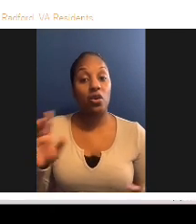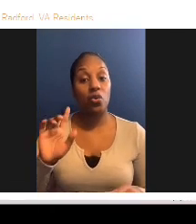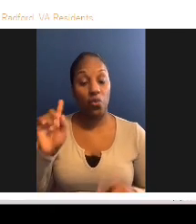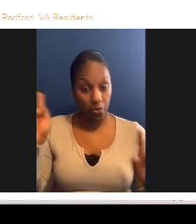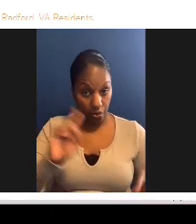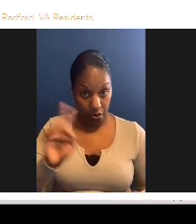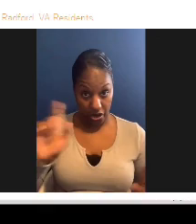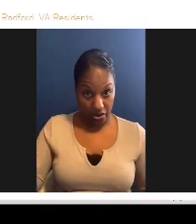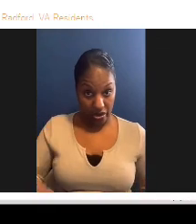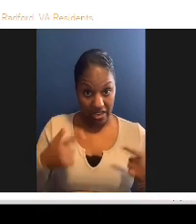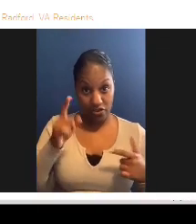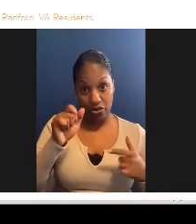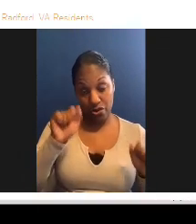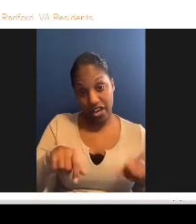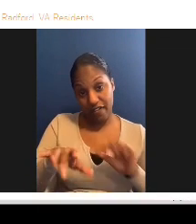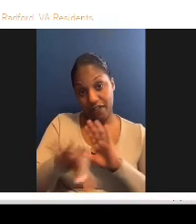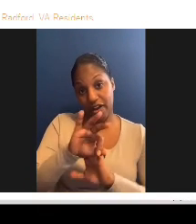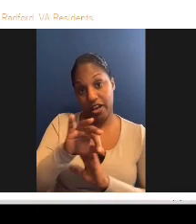one for South Carolina.